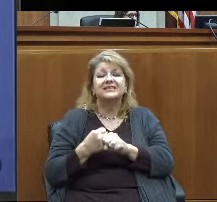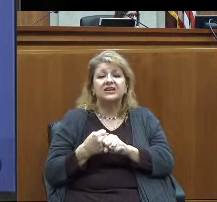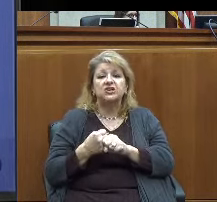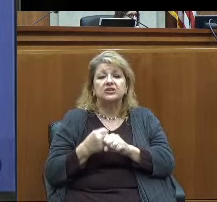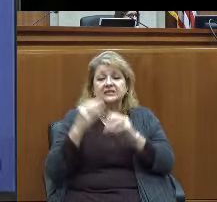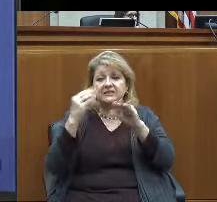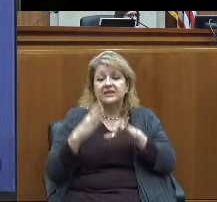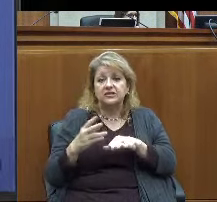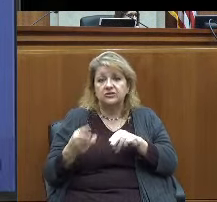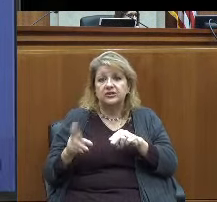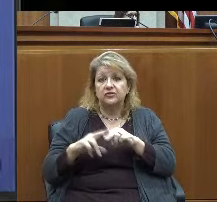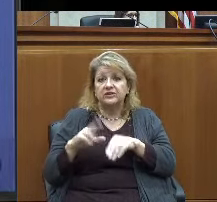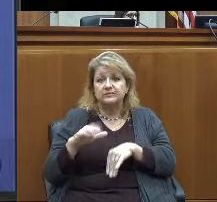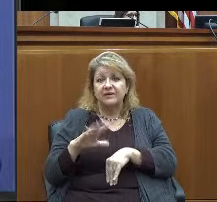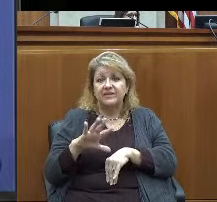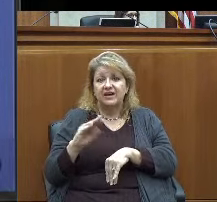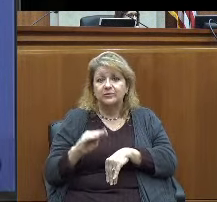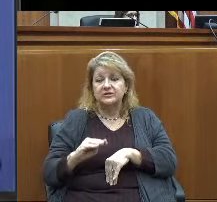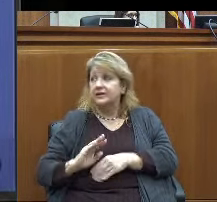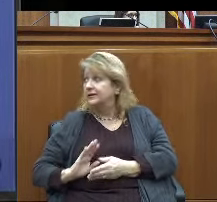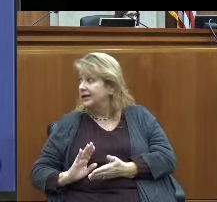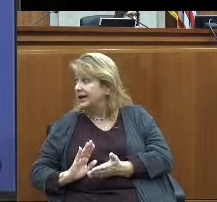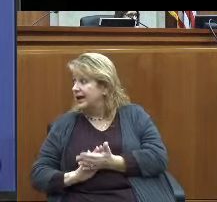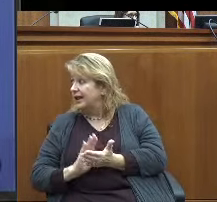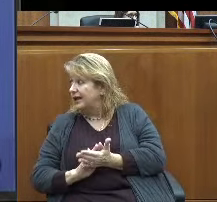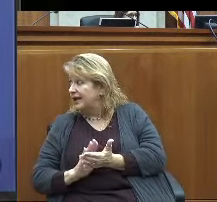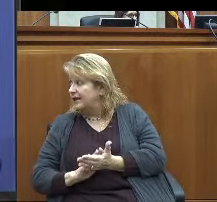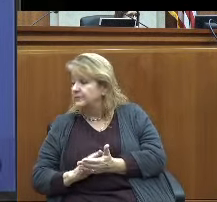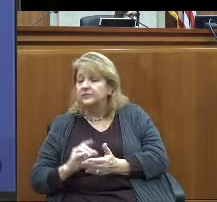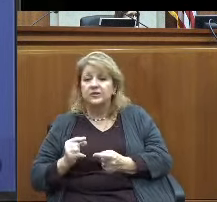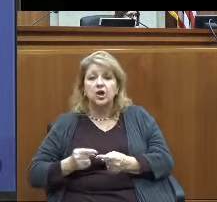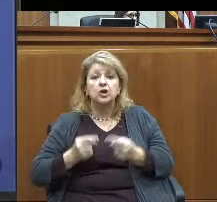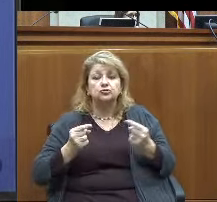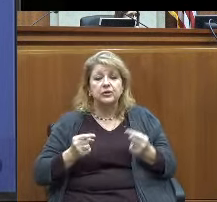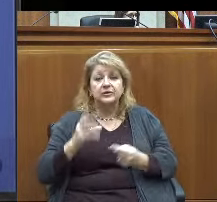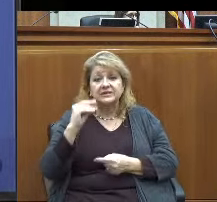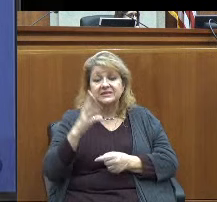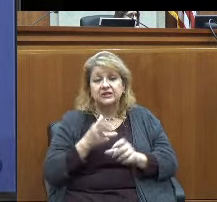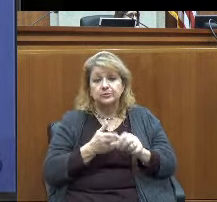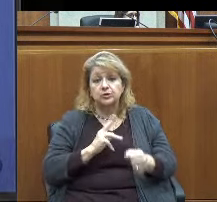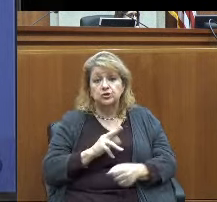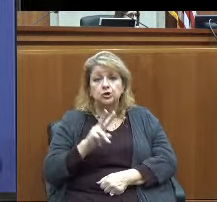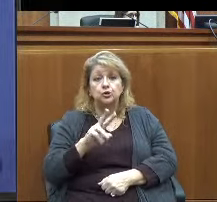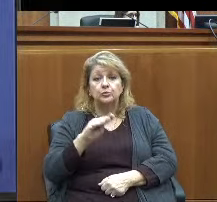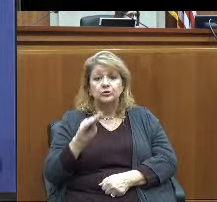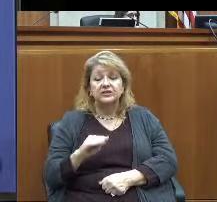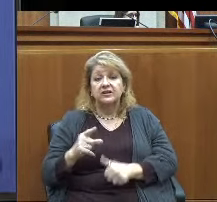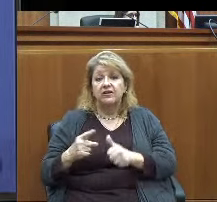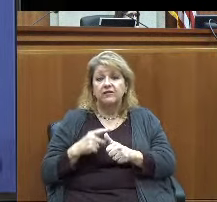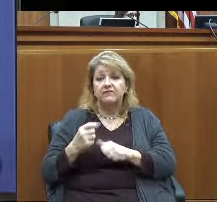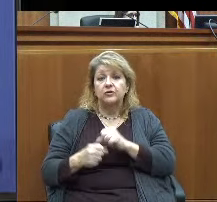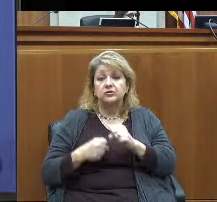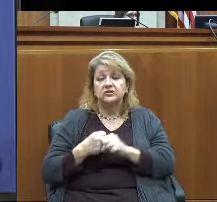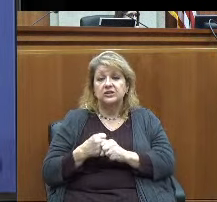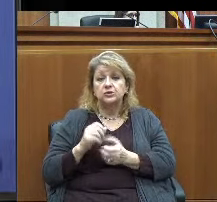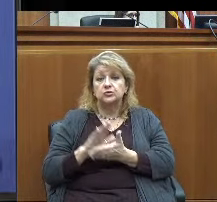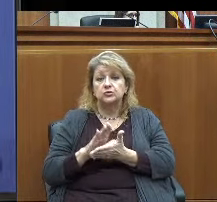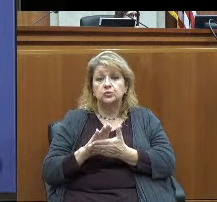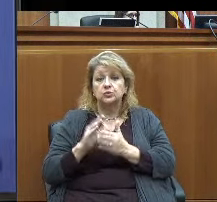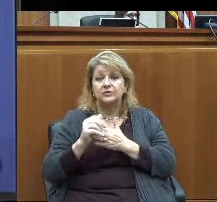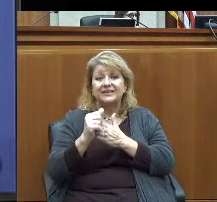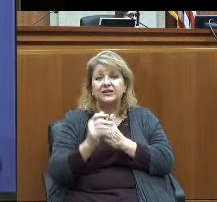5 percentage points. Contrary to the data on teacher departure, only 2% of first-year school leaders